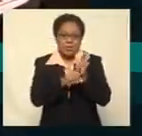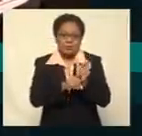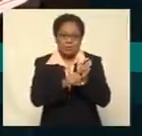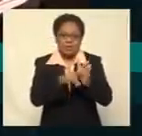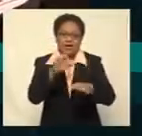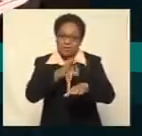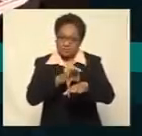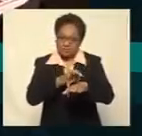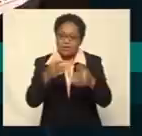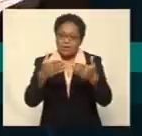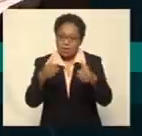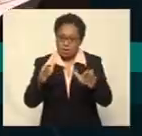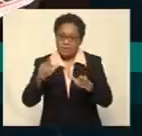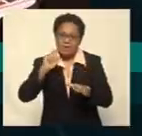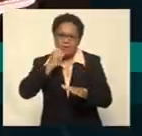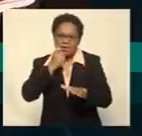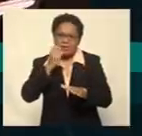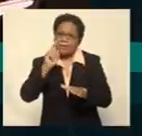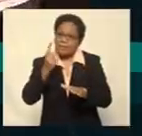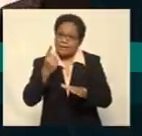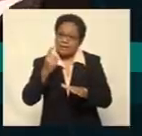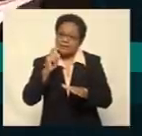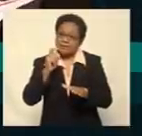will all services be available?